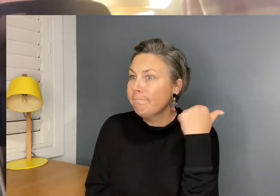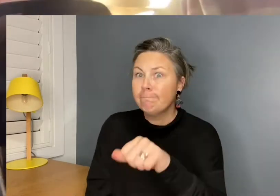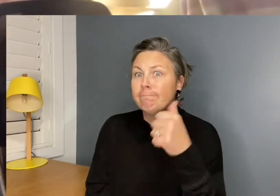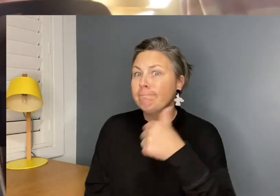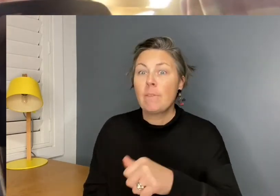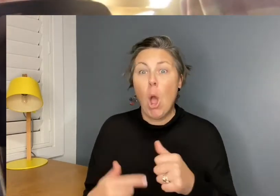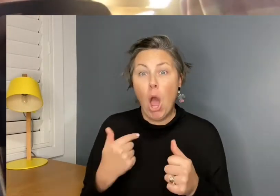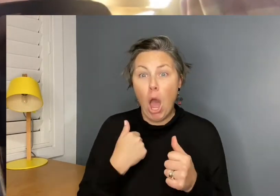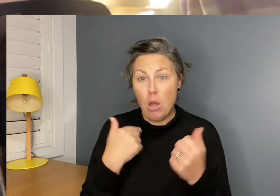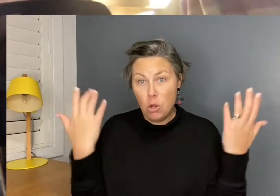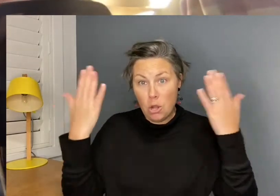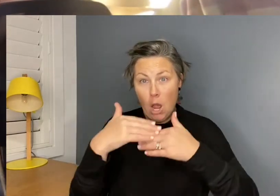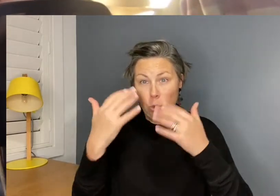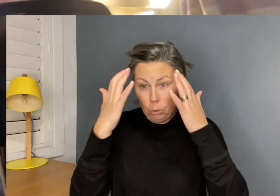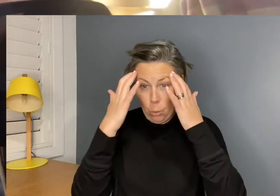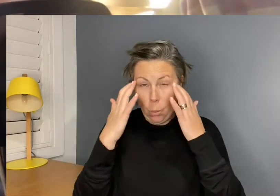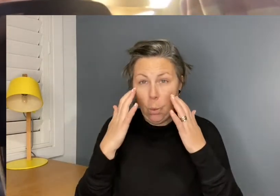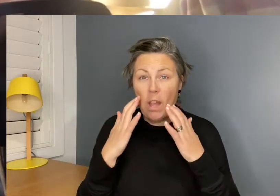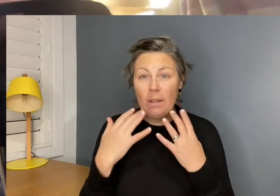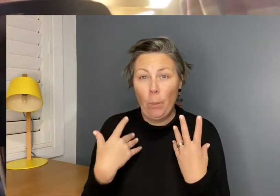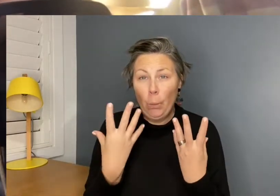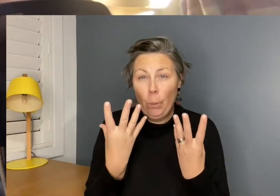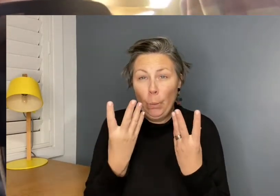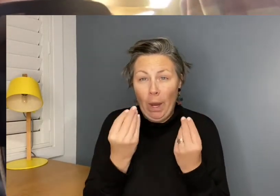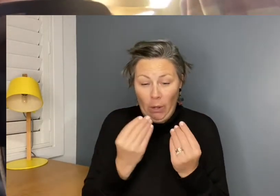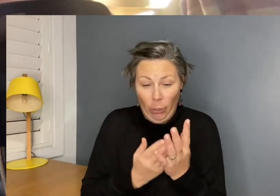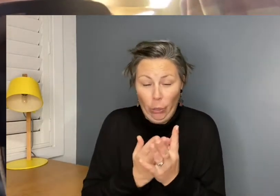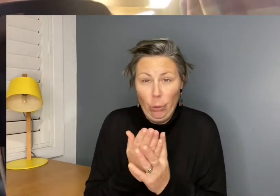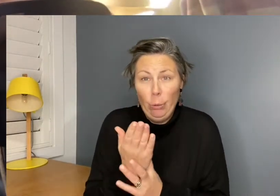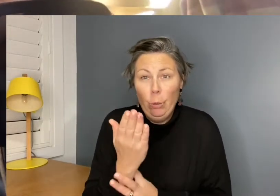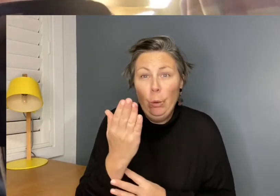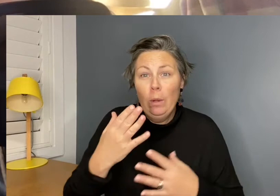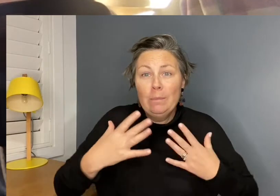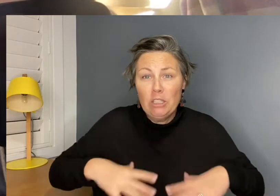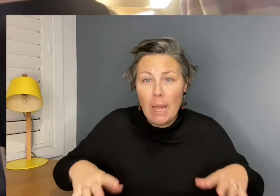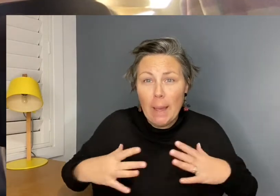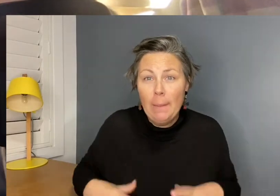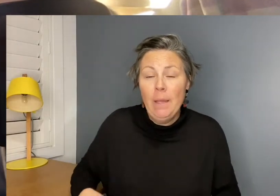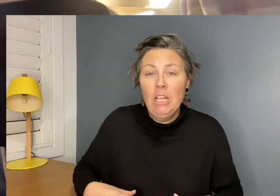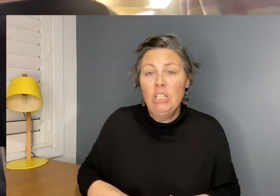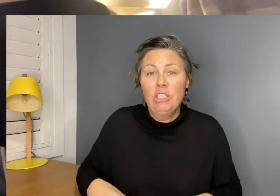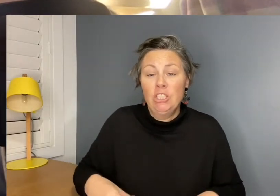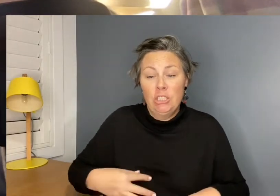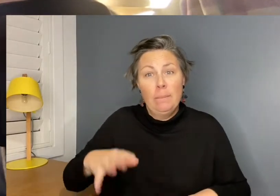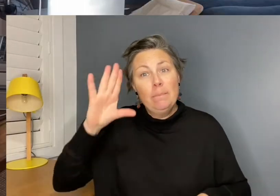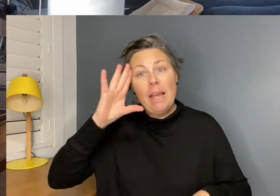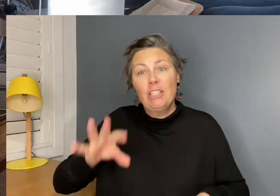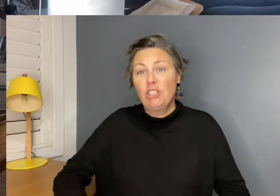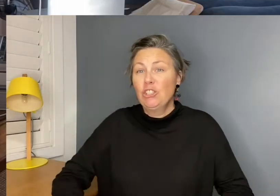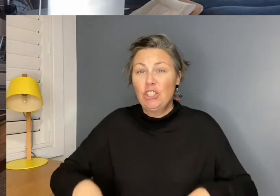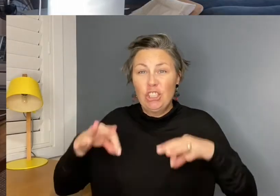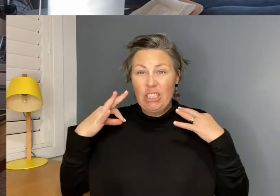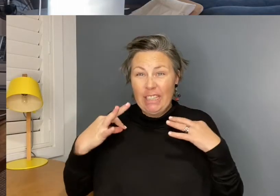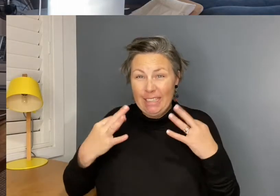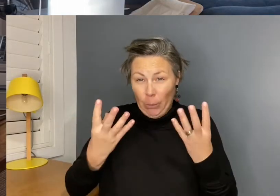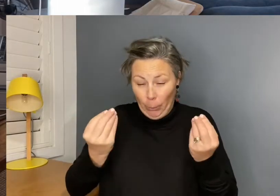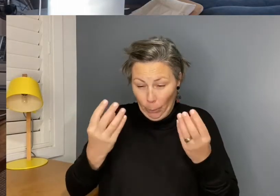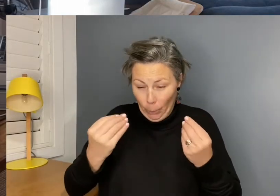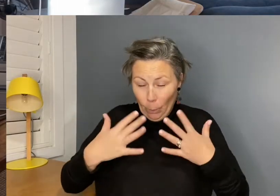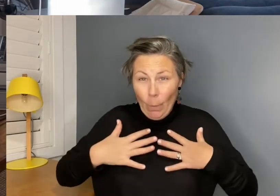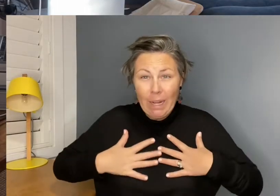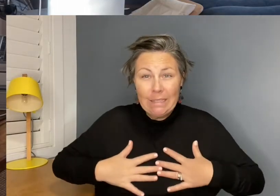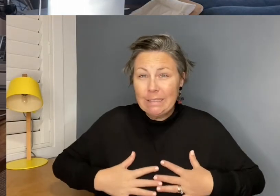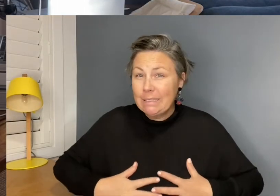sweat to the point where I am wet through my pajamas, through the sheets every single night. Oh. It's the worst. It's